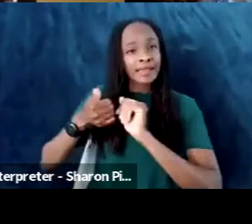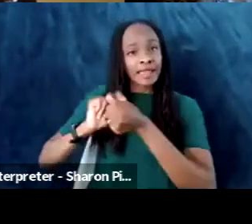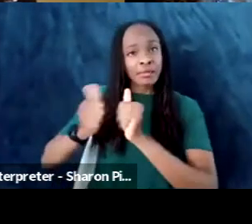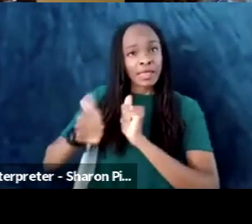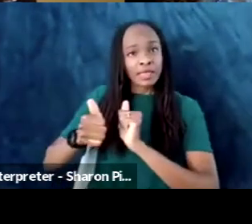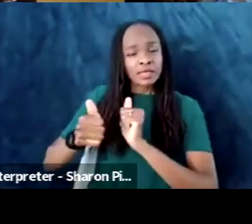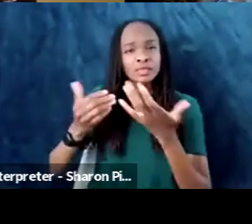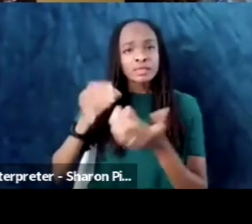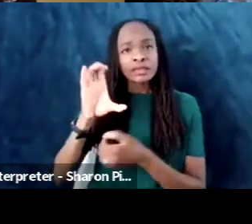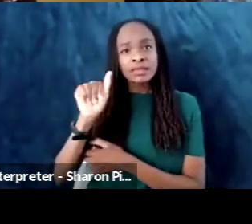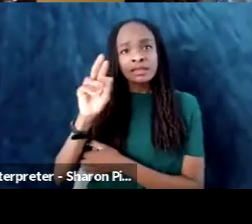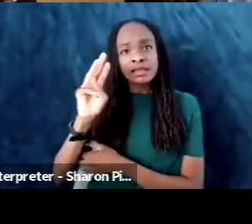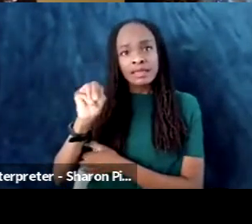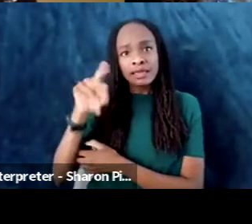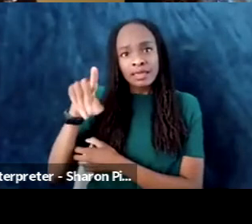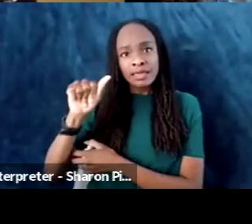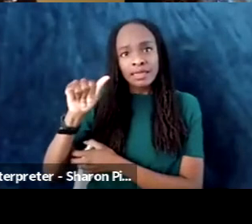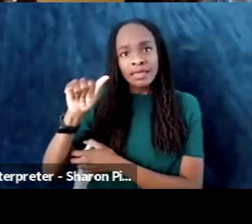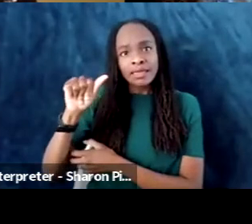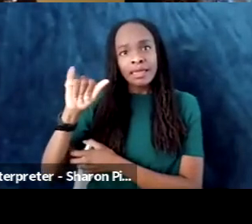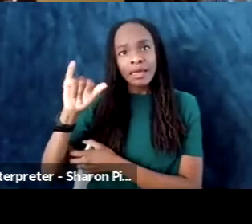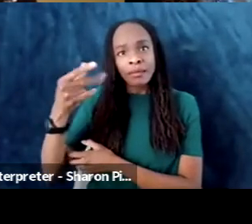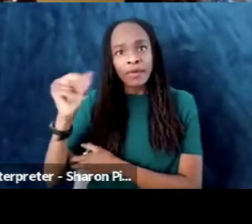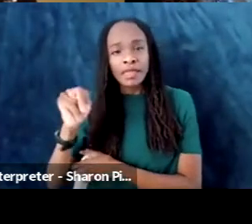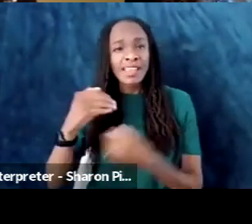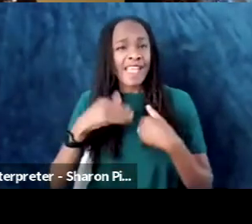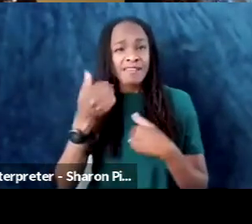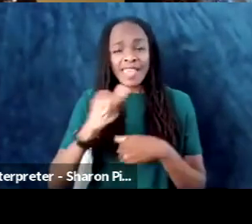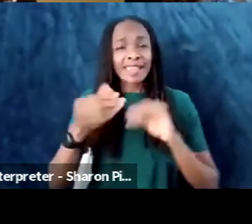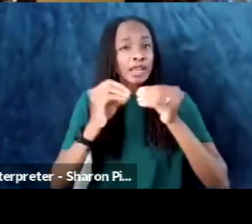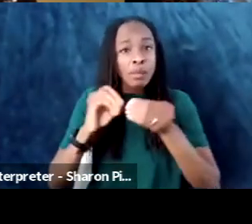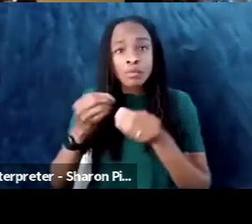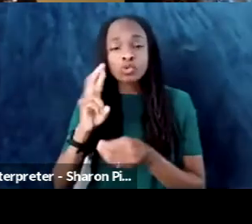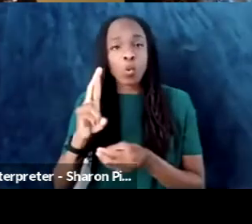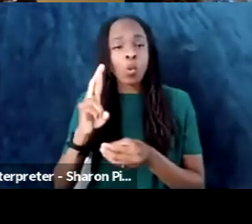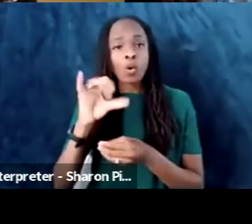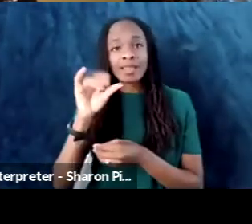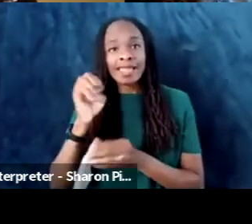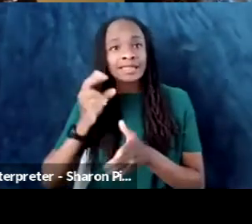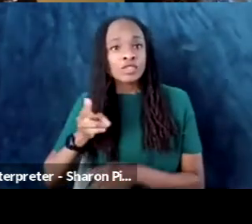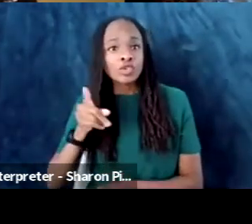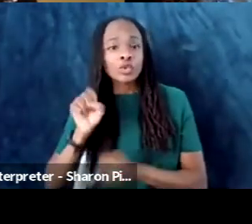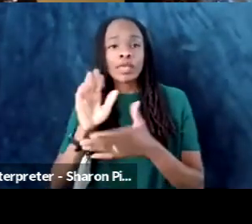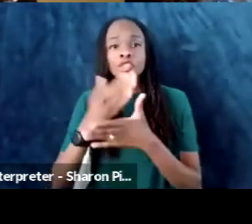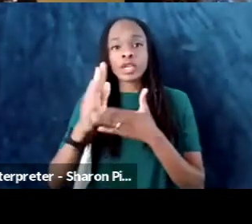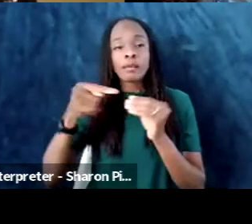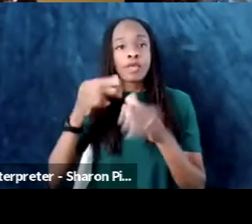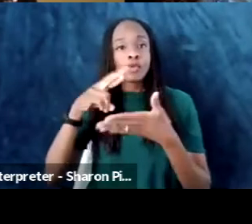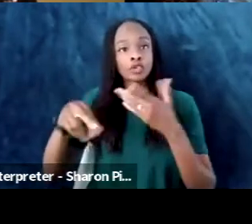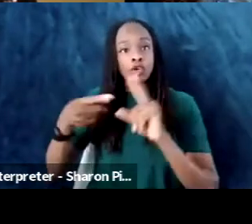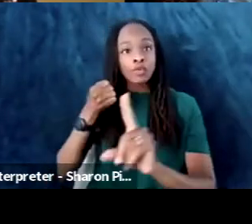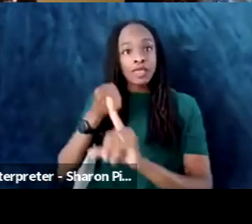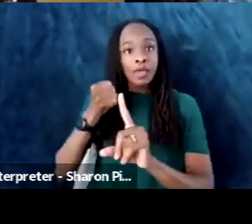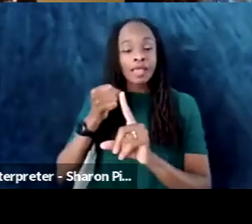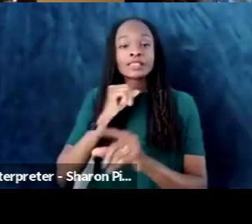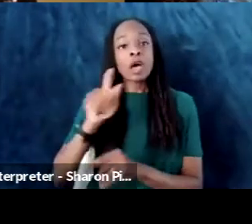any numbers or any case history that you can share as a result, of the impact, not only of the